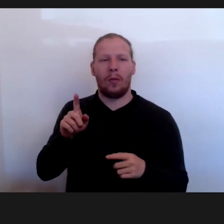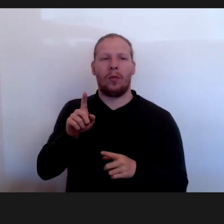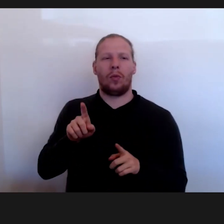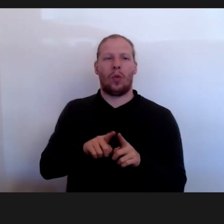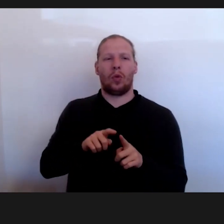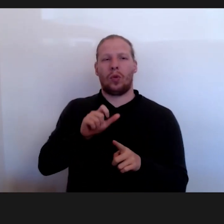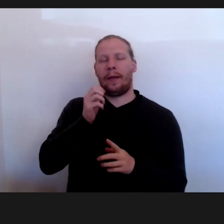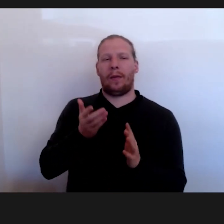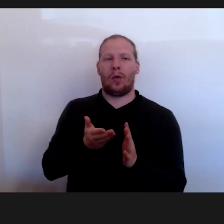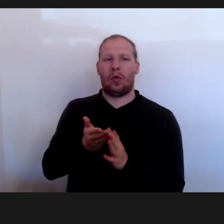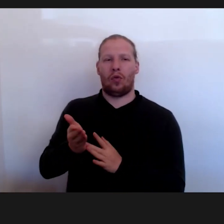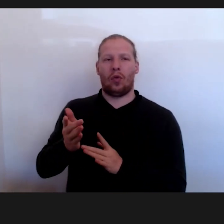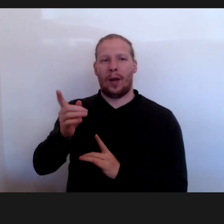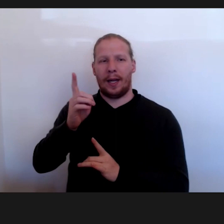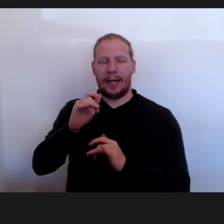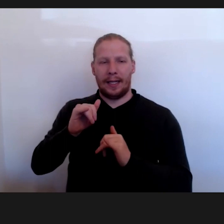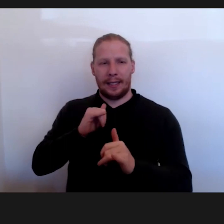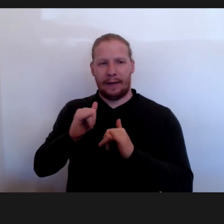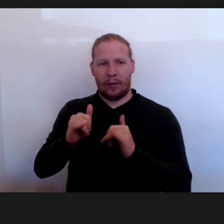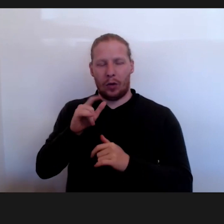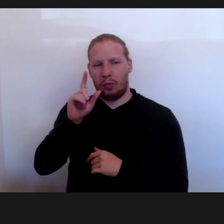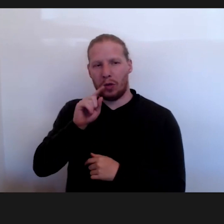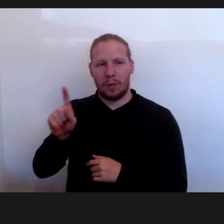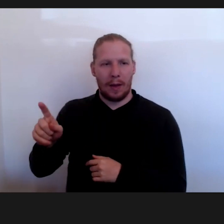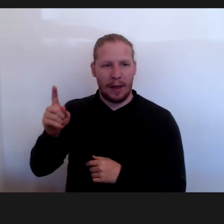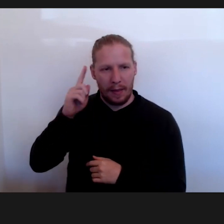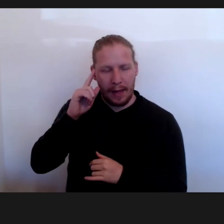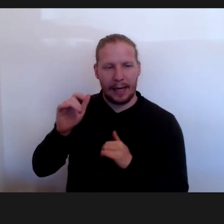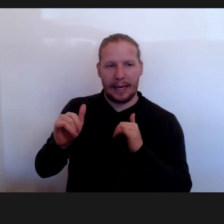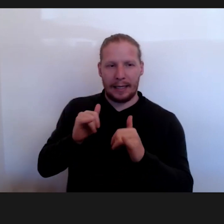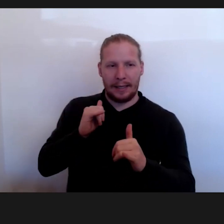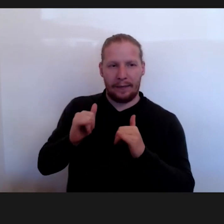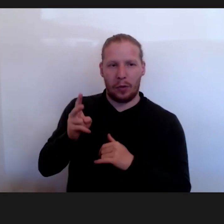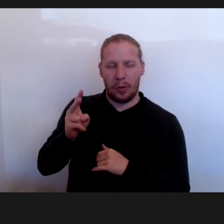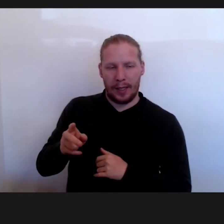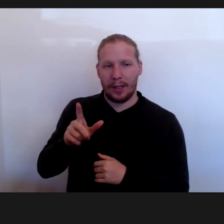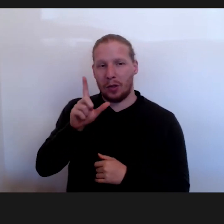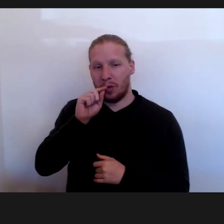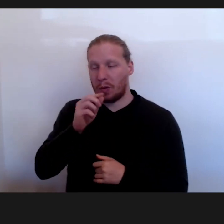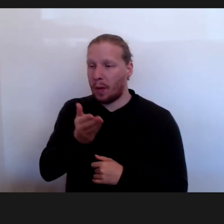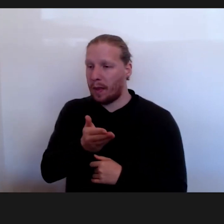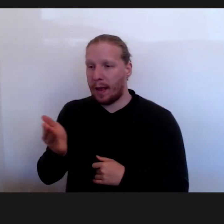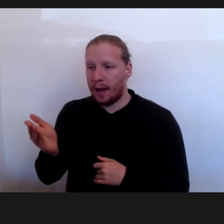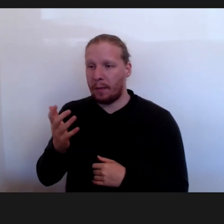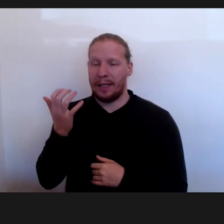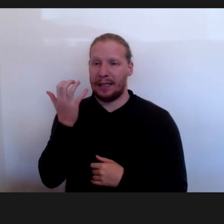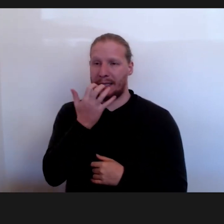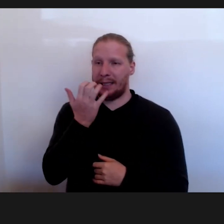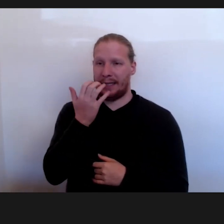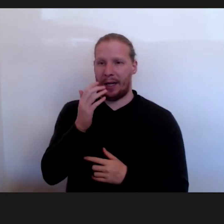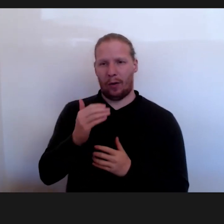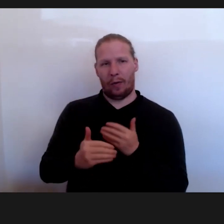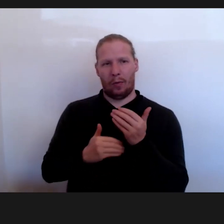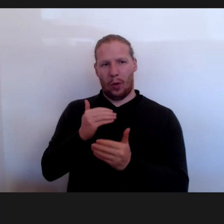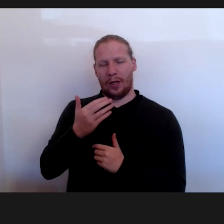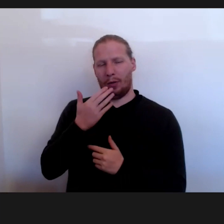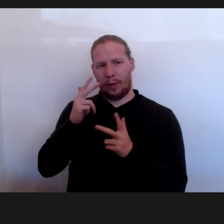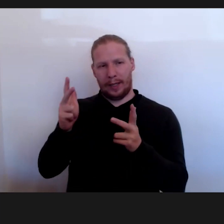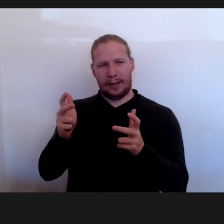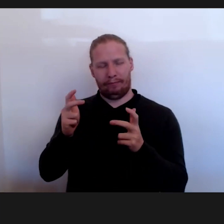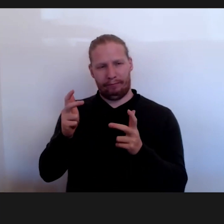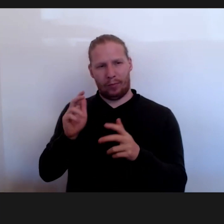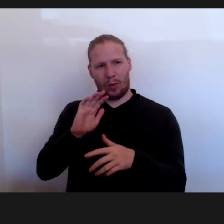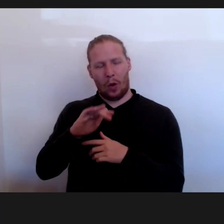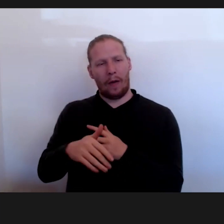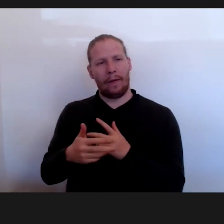think, am I going to be interviewed again? So perhaps they will be just quite scared of this when they hear about the interview. So those kind of